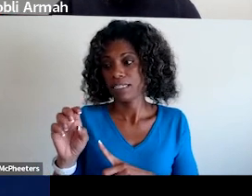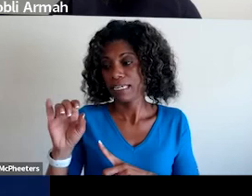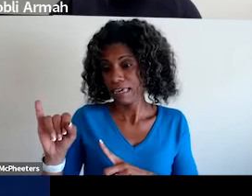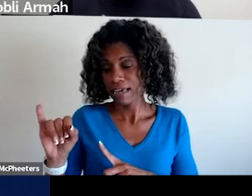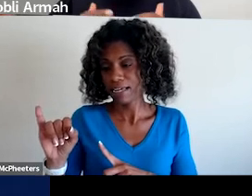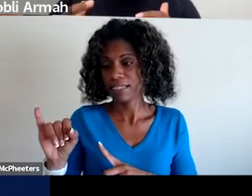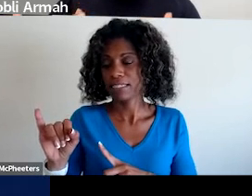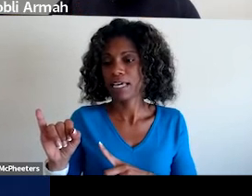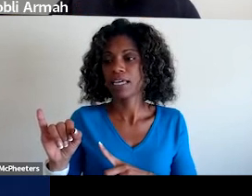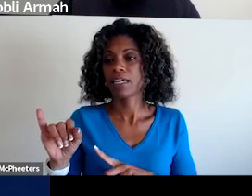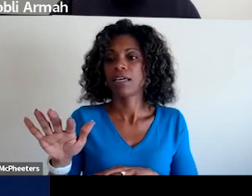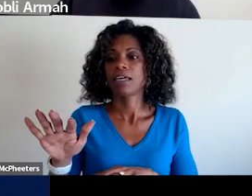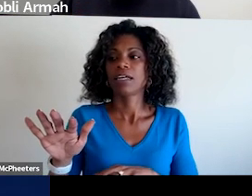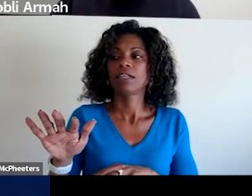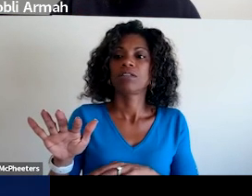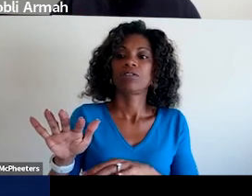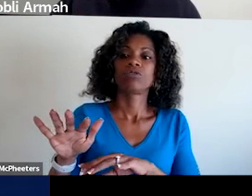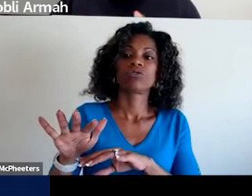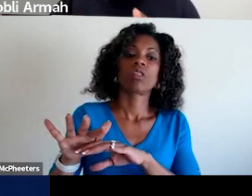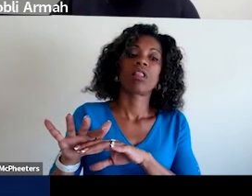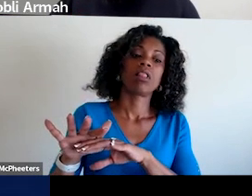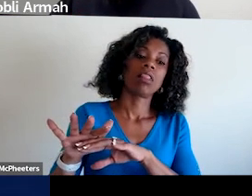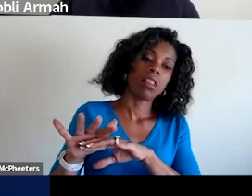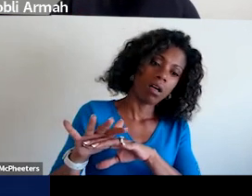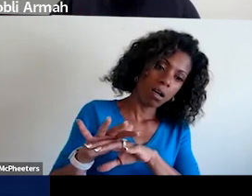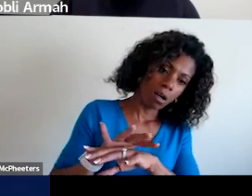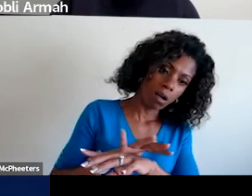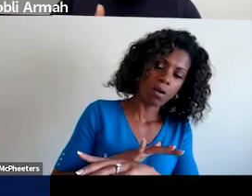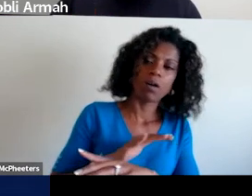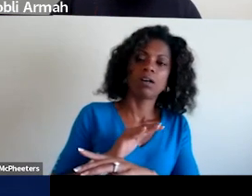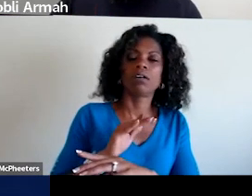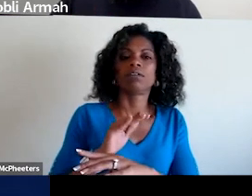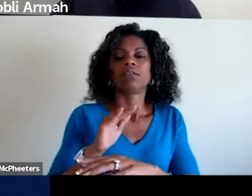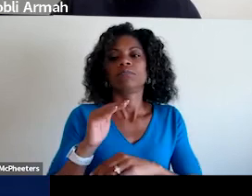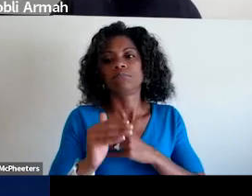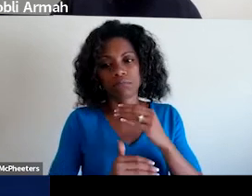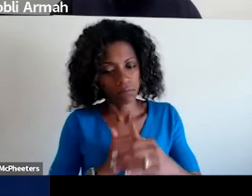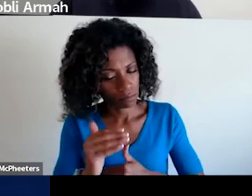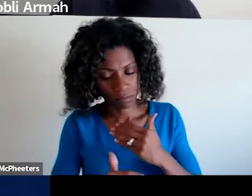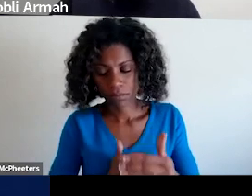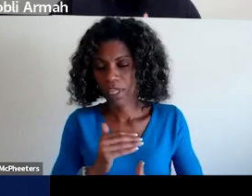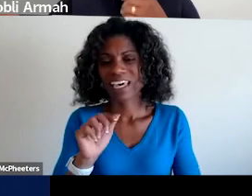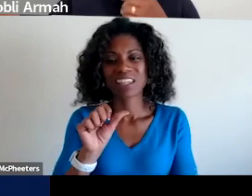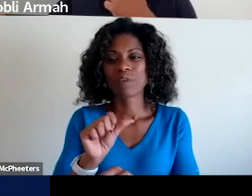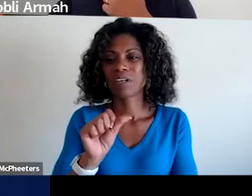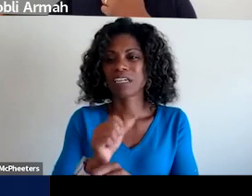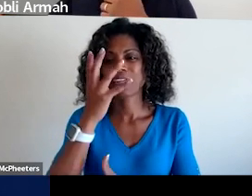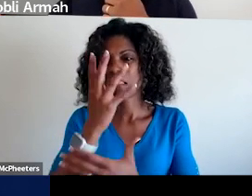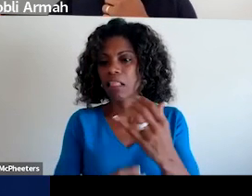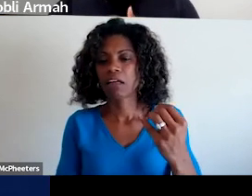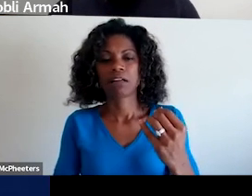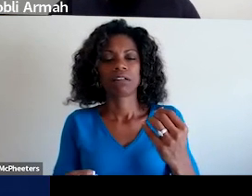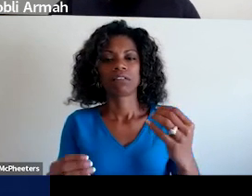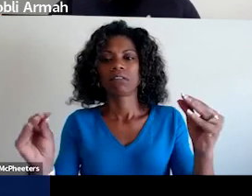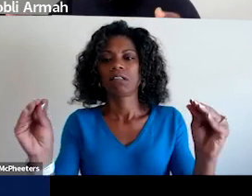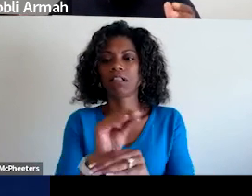motion. And it takes so much process and rigor, which rigor is important, but the work shouldn't get lost in process. And so one of the things I